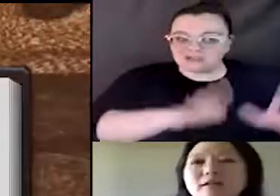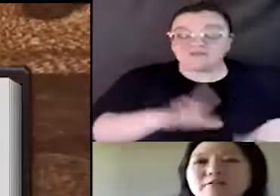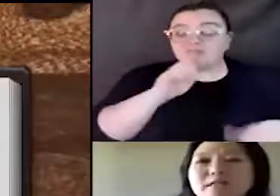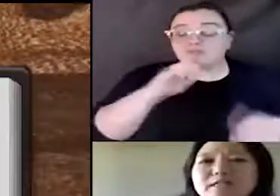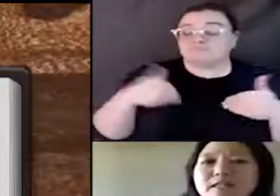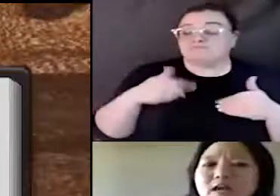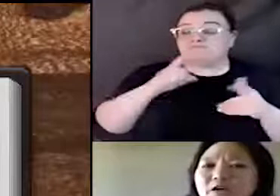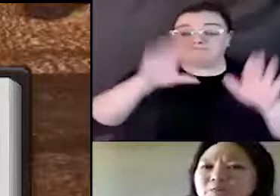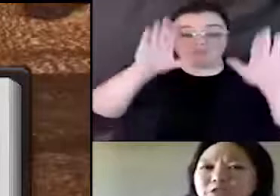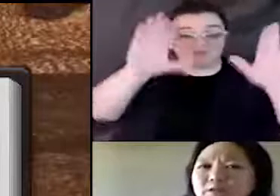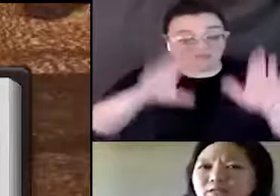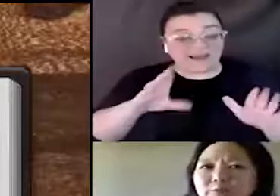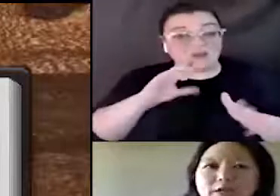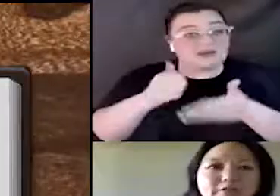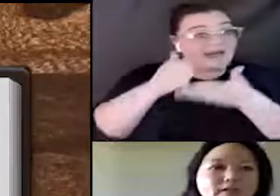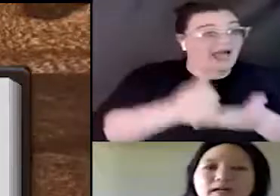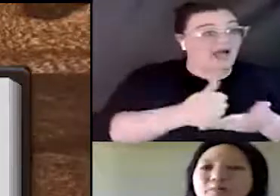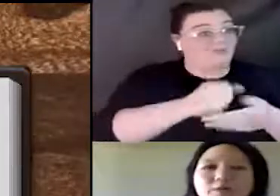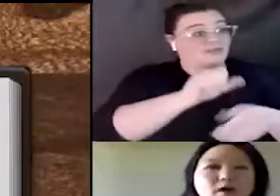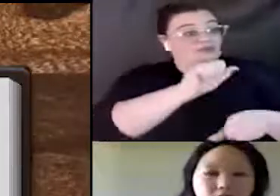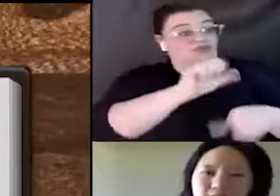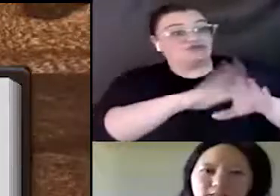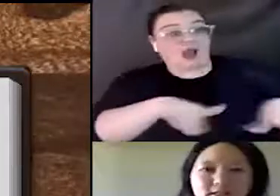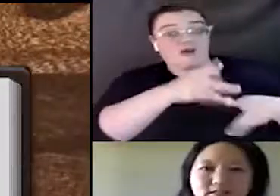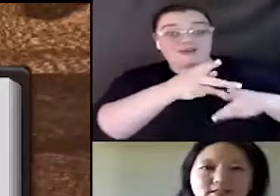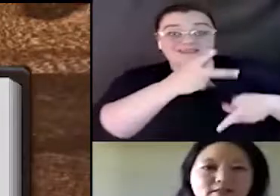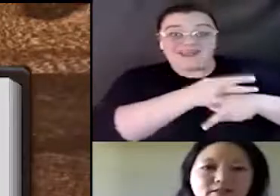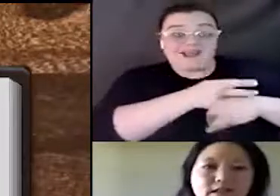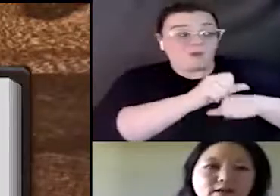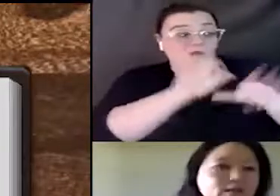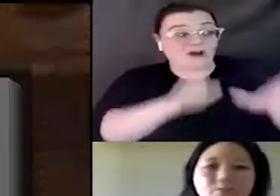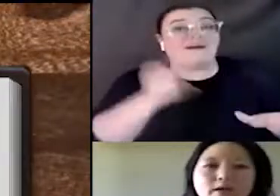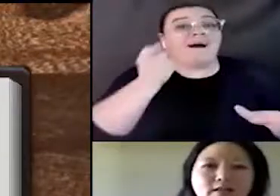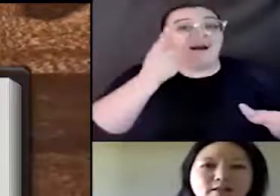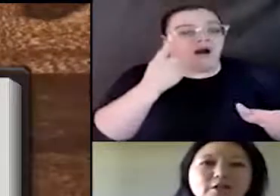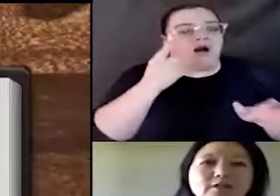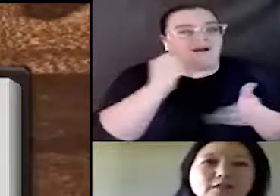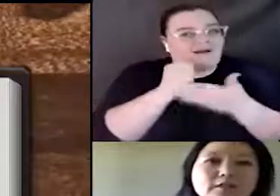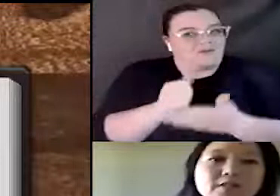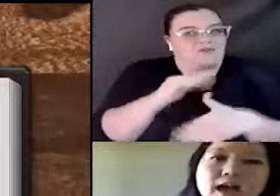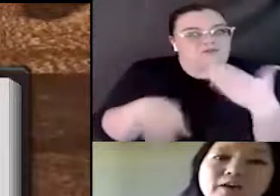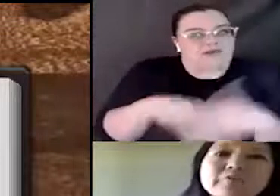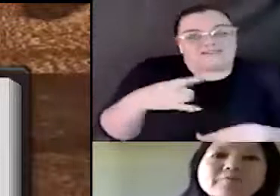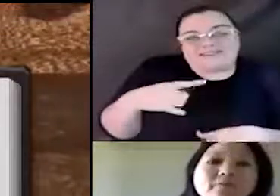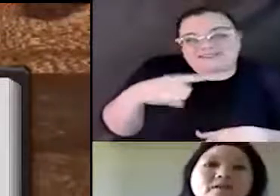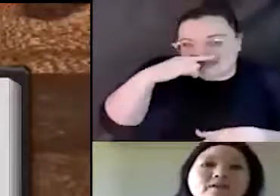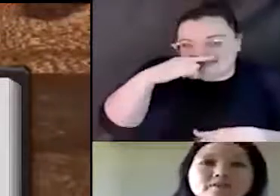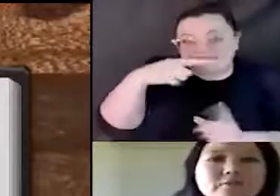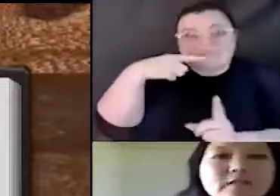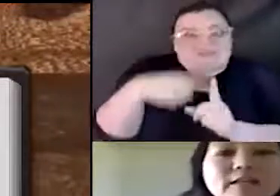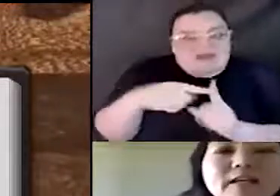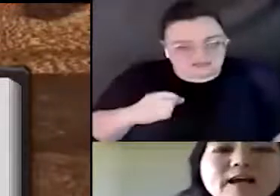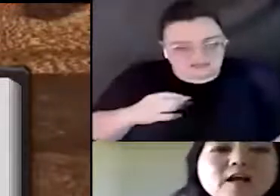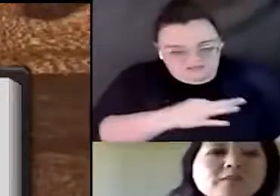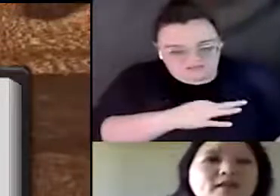because not only did it help the childcare provider, it helped all the kids in their care as well as the childcare staff. So as you